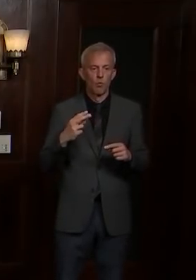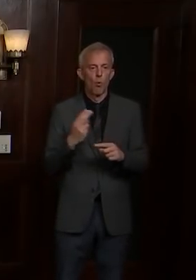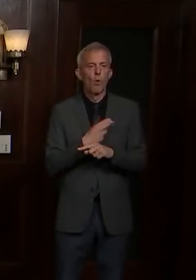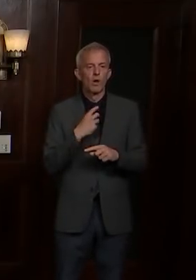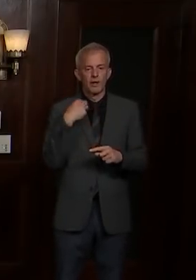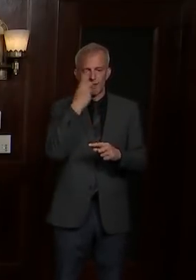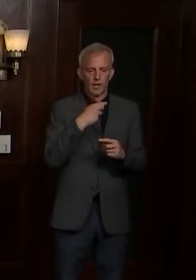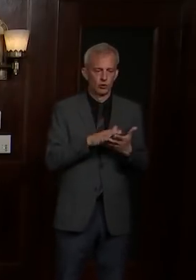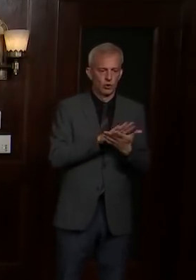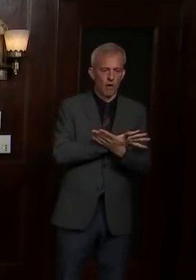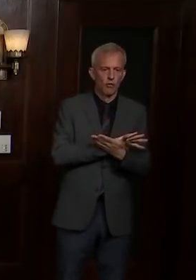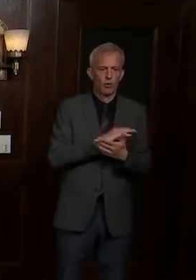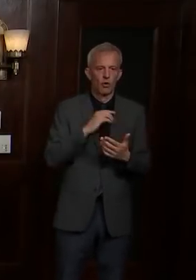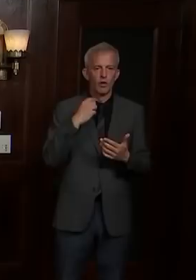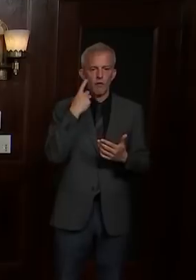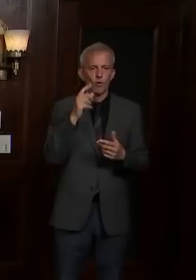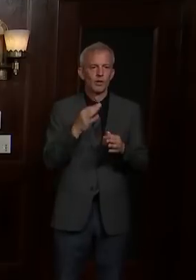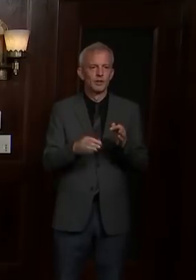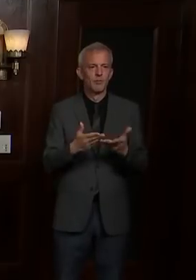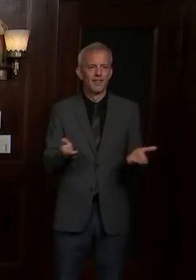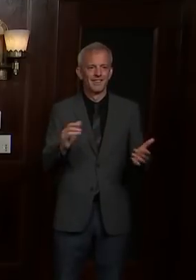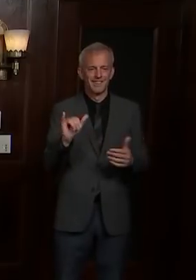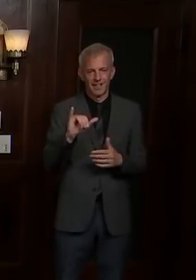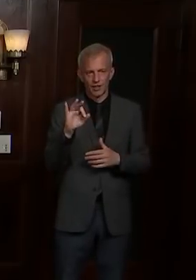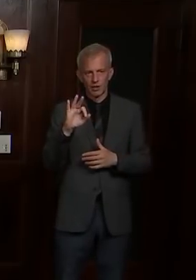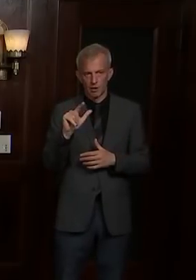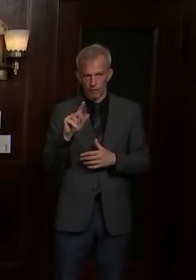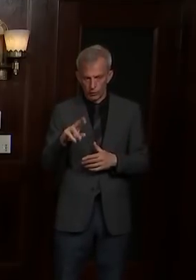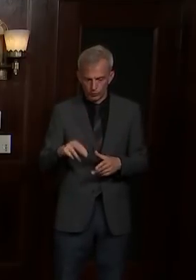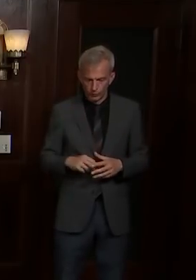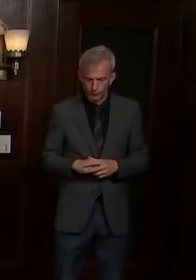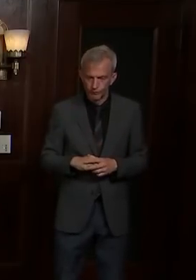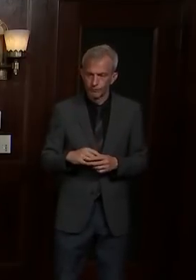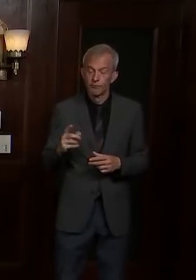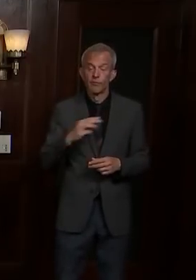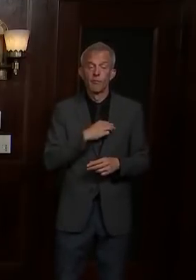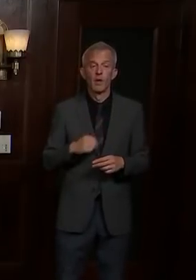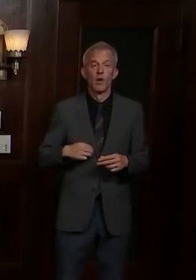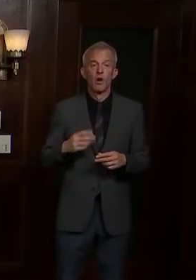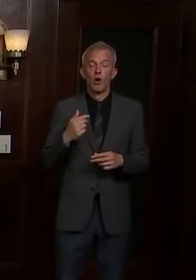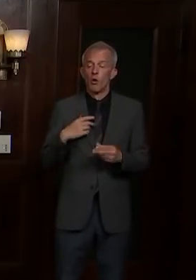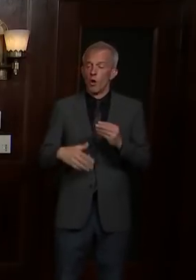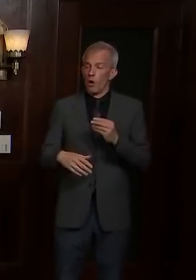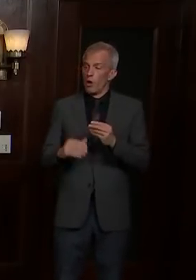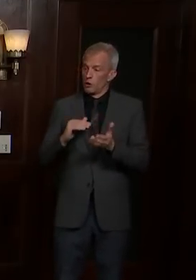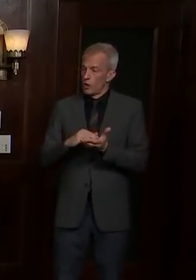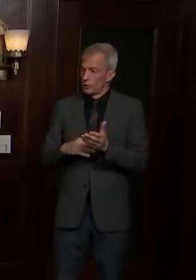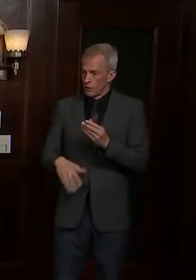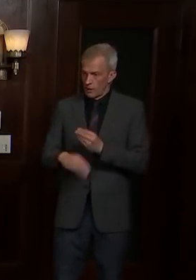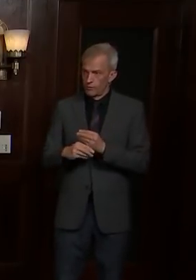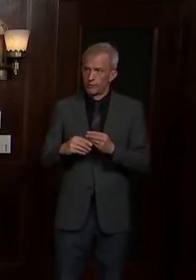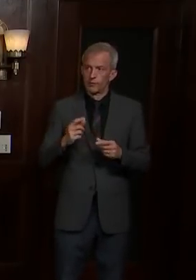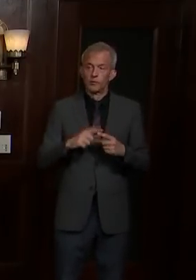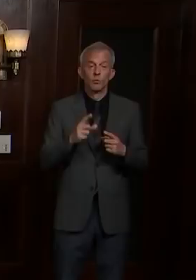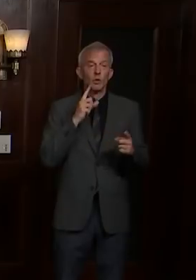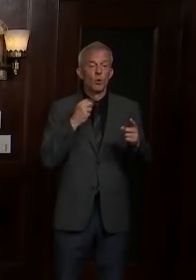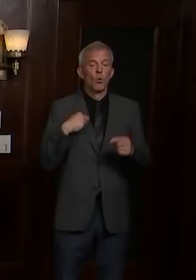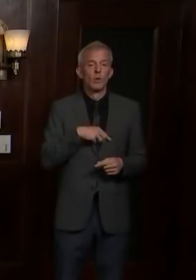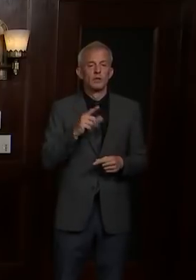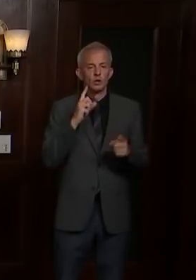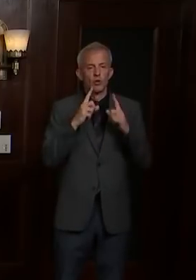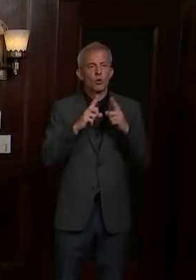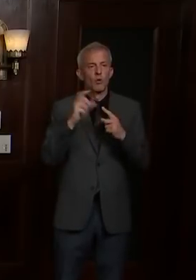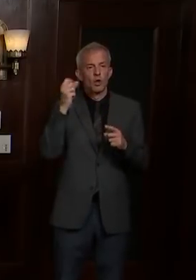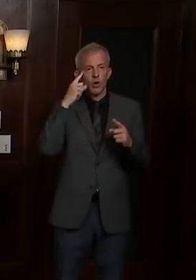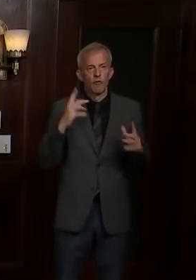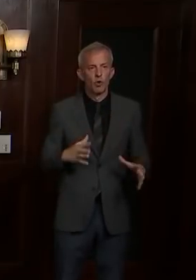influenza? Thank you. Thank you. So the first one, and Dr. Ferrer may add something to the first question as well. I've talked to Governor Newsom about this, and we